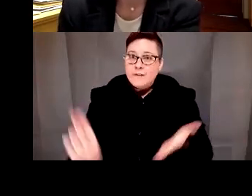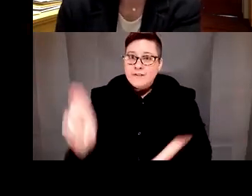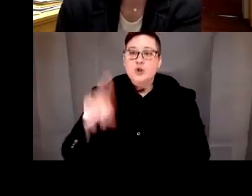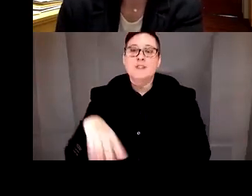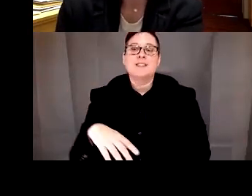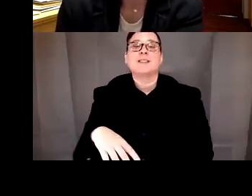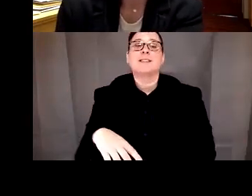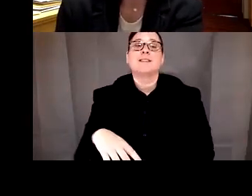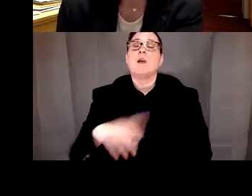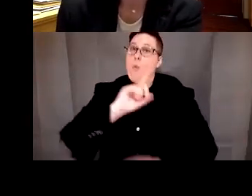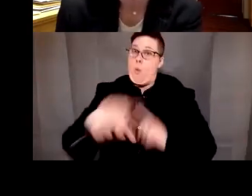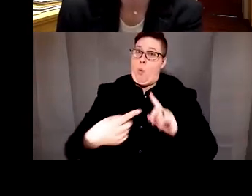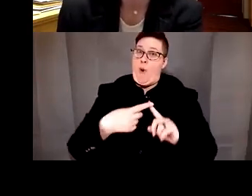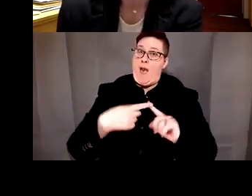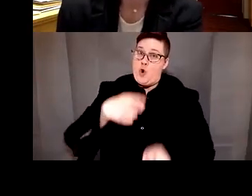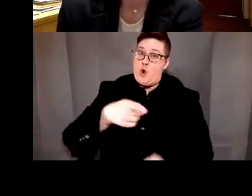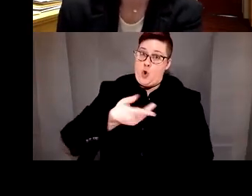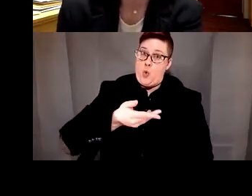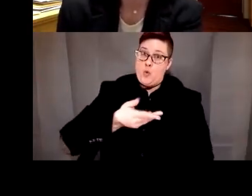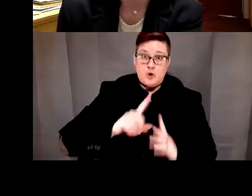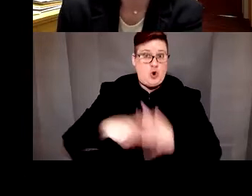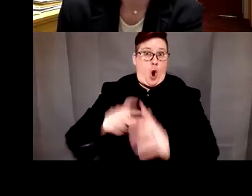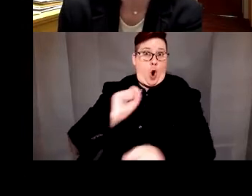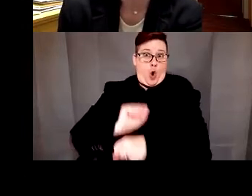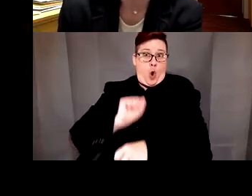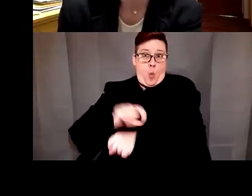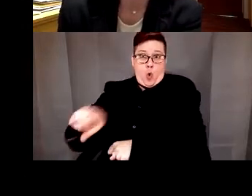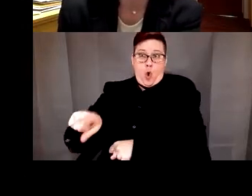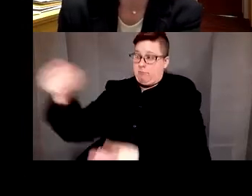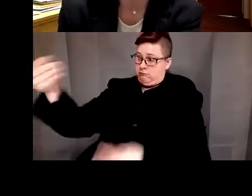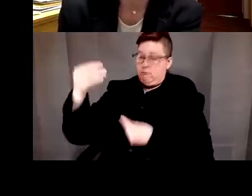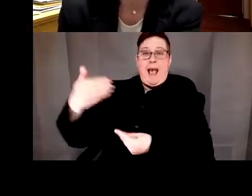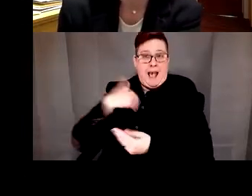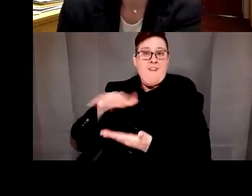And when you are hired, you're given a copy of the sexual